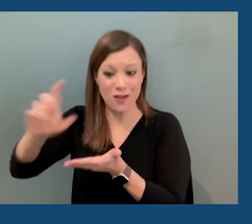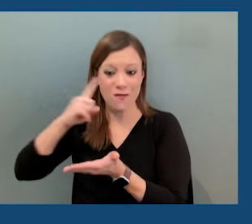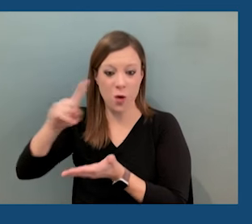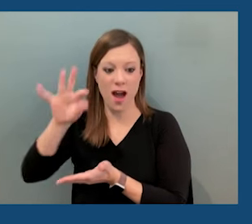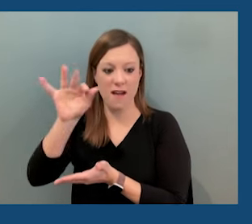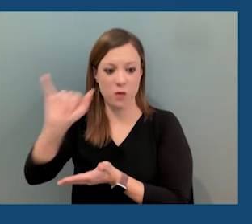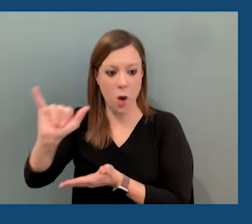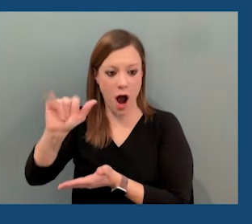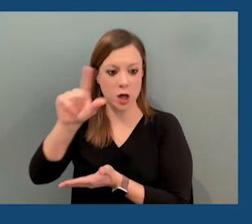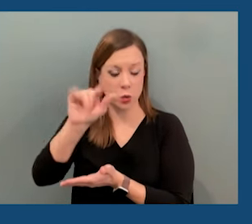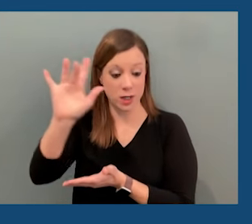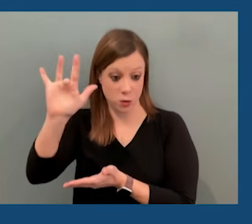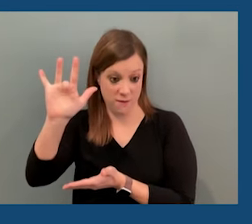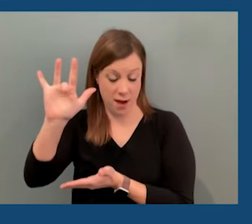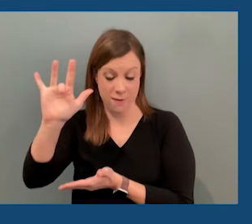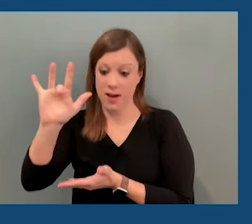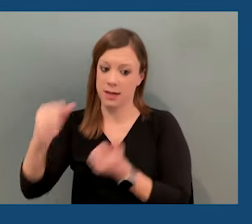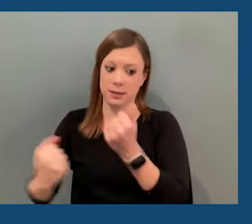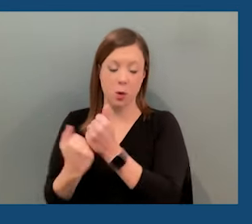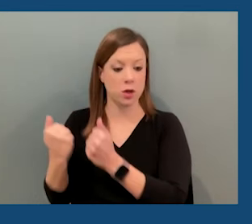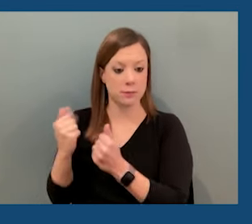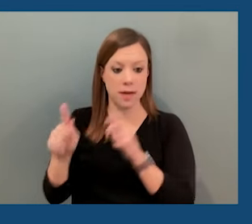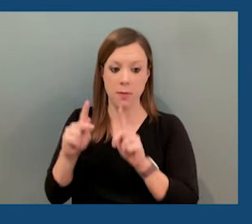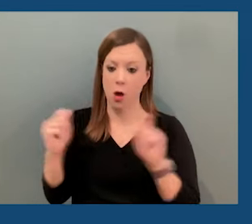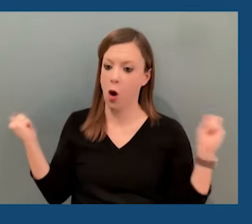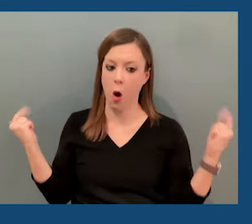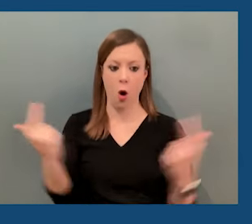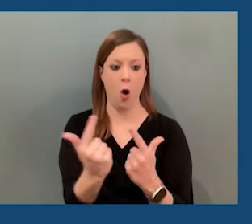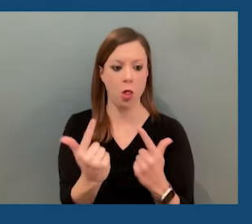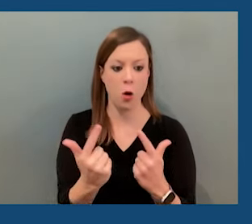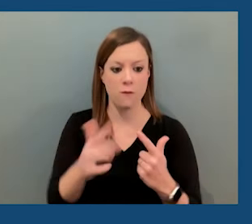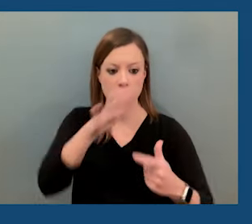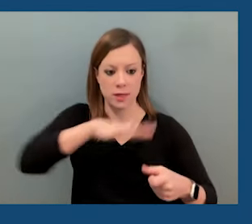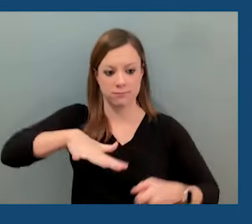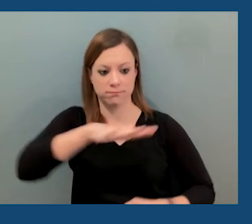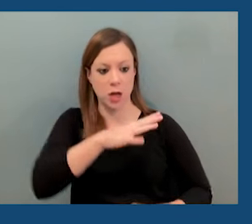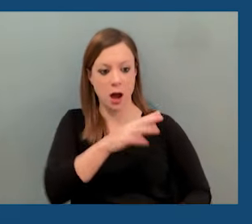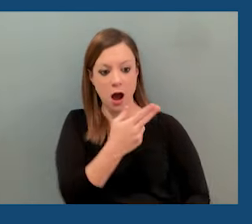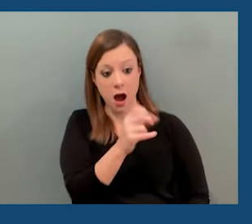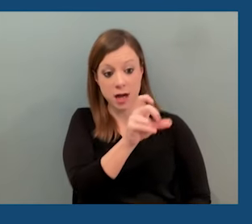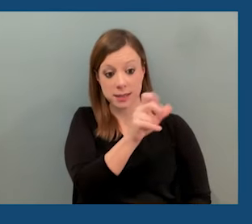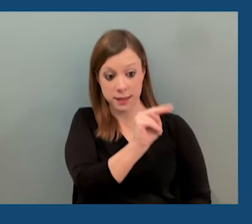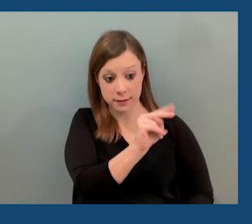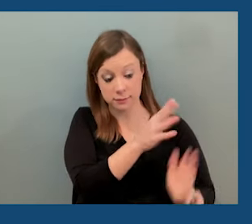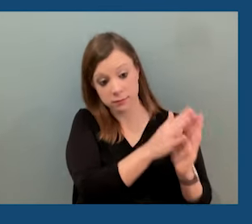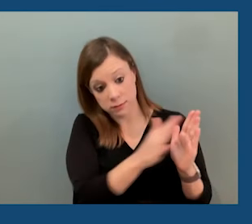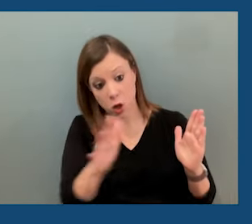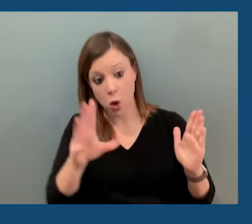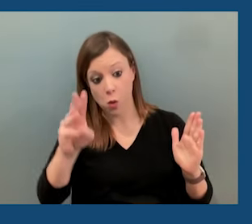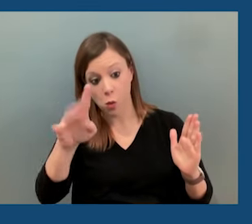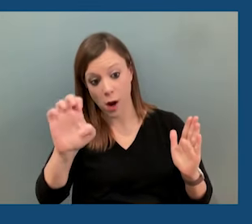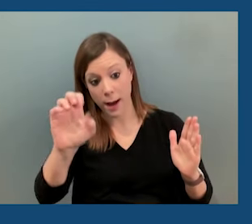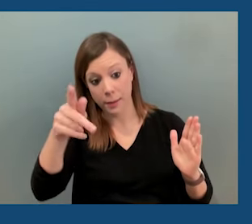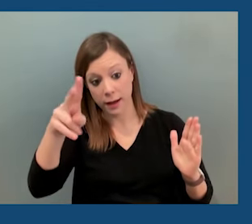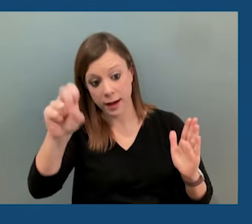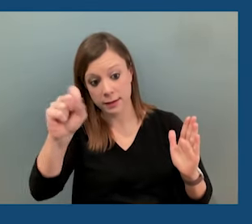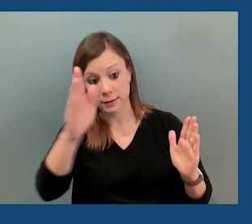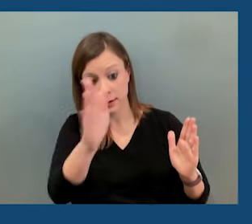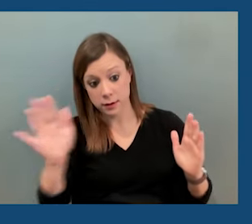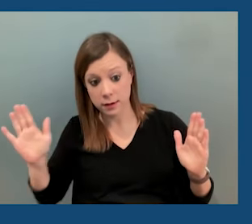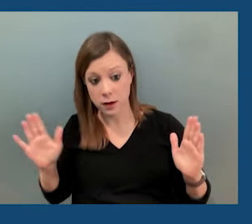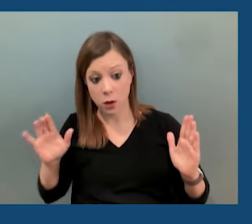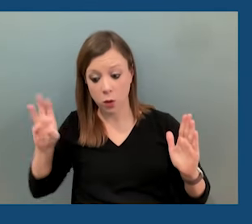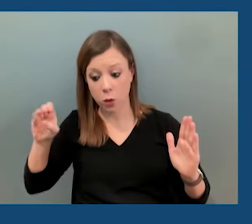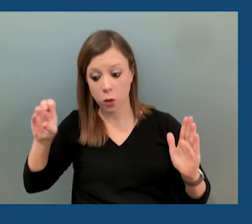people all across the state, all across the Mid-Hudson region, from White Plains to Woodstock. And what was important to me was that we find the